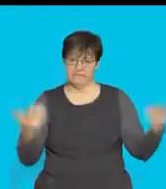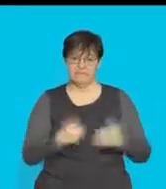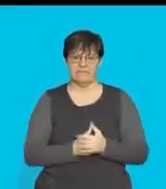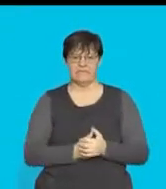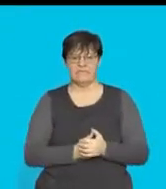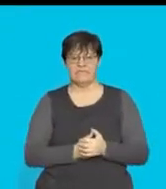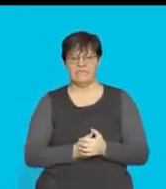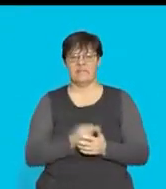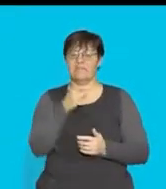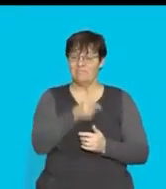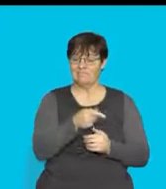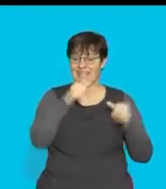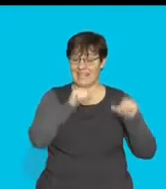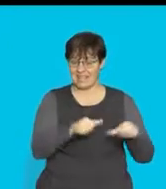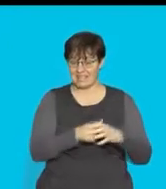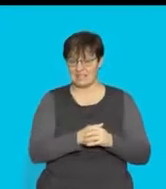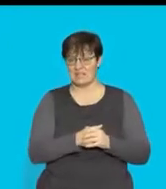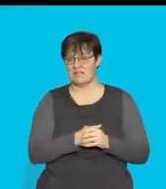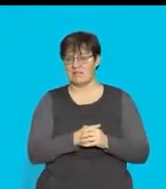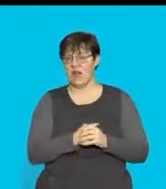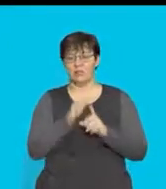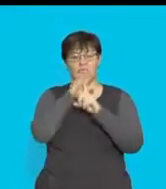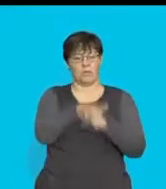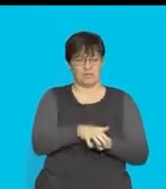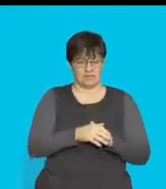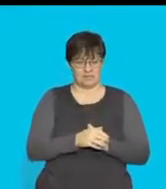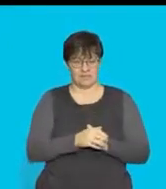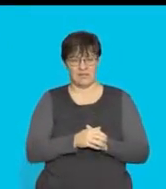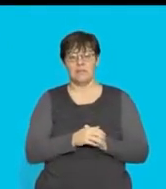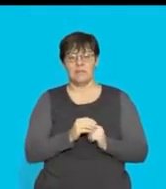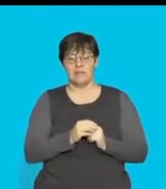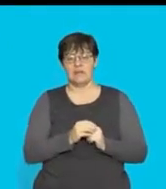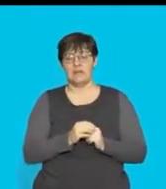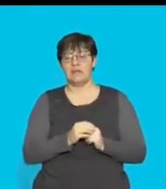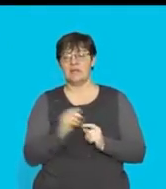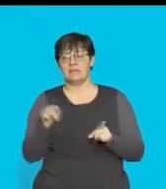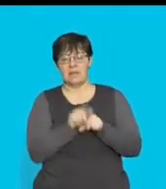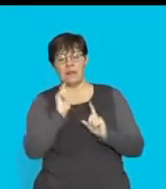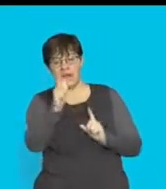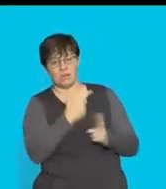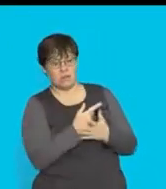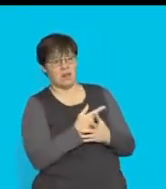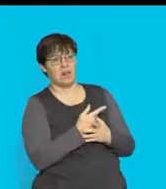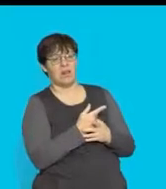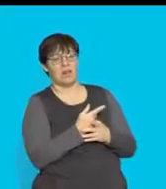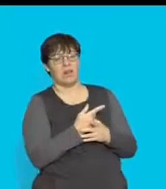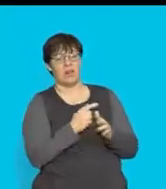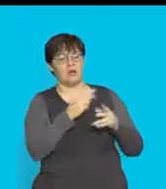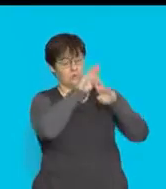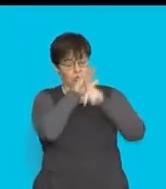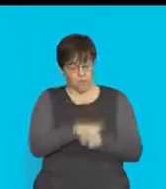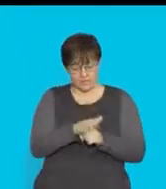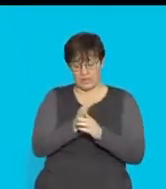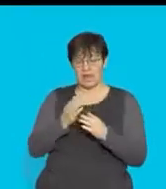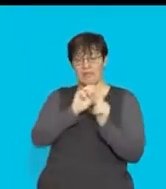characteristic. The next concept is dominant, and we will chat about the term recessive as well. So guys,